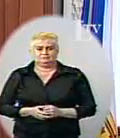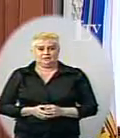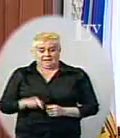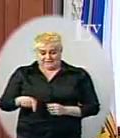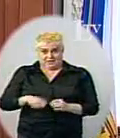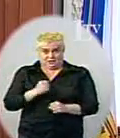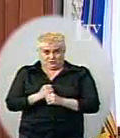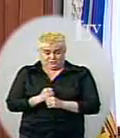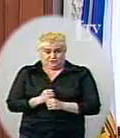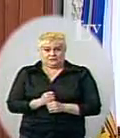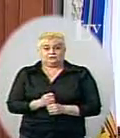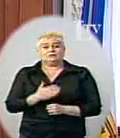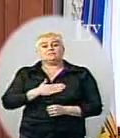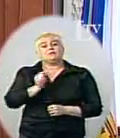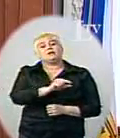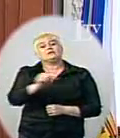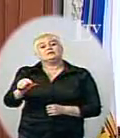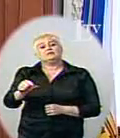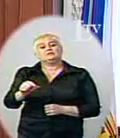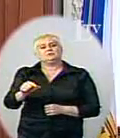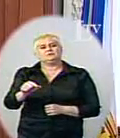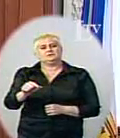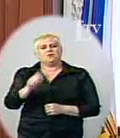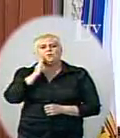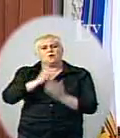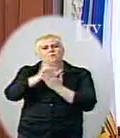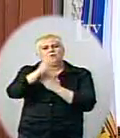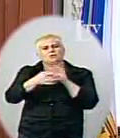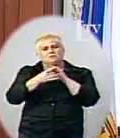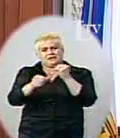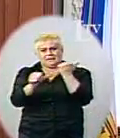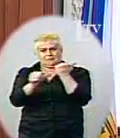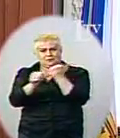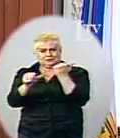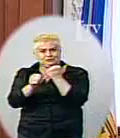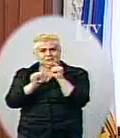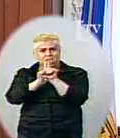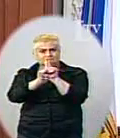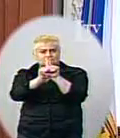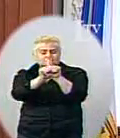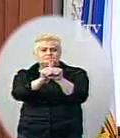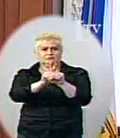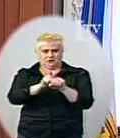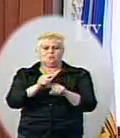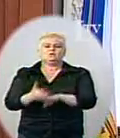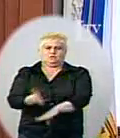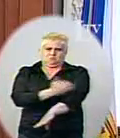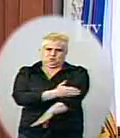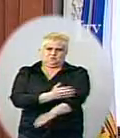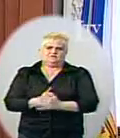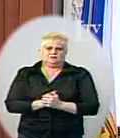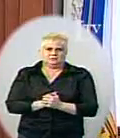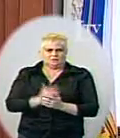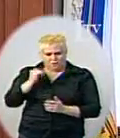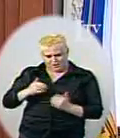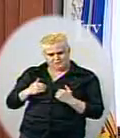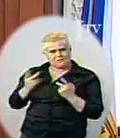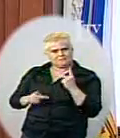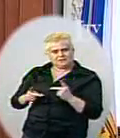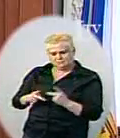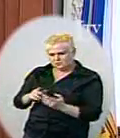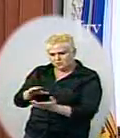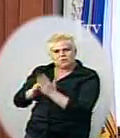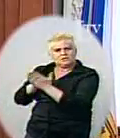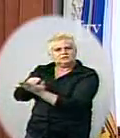my government will improve the apprenticeship programs that teach young people the skills and trades they'll